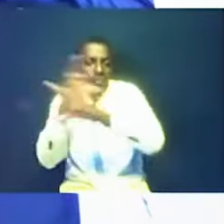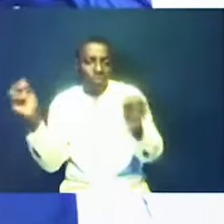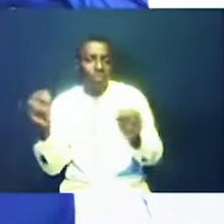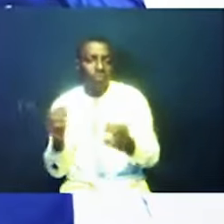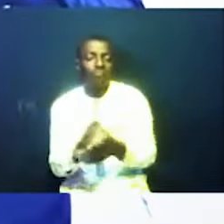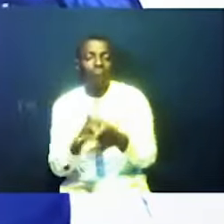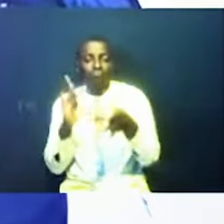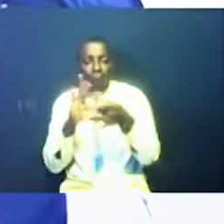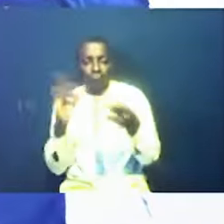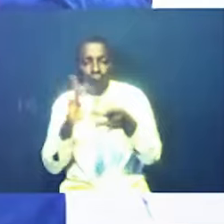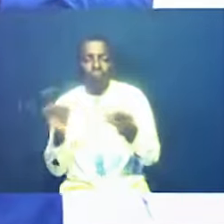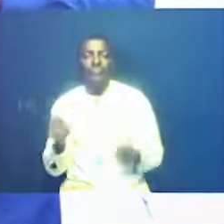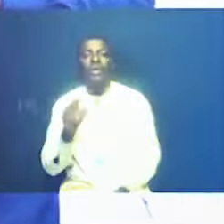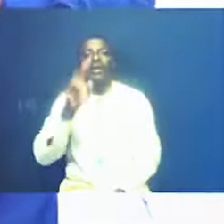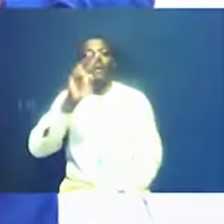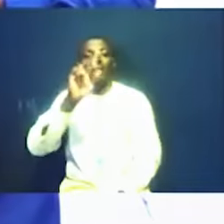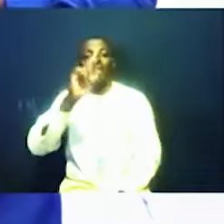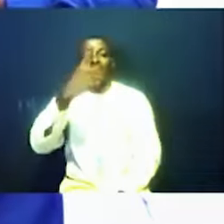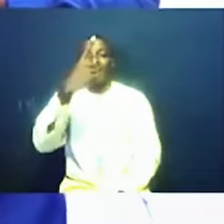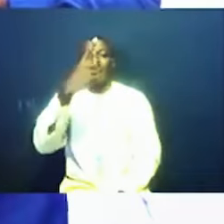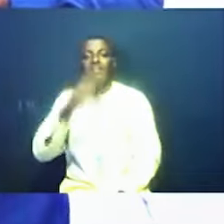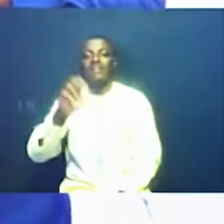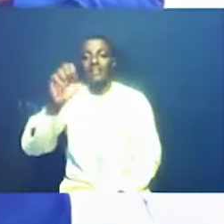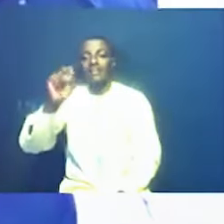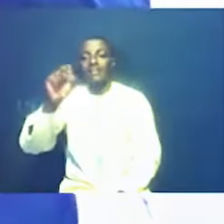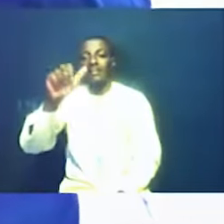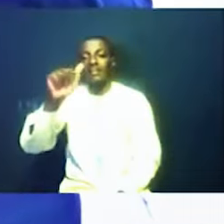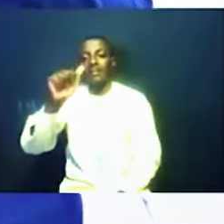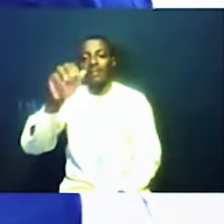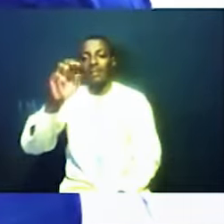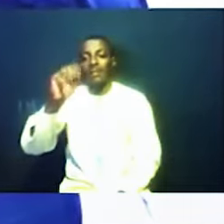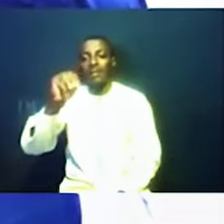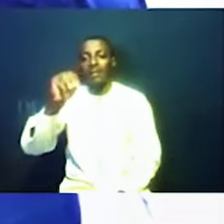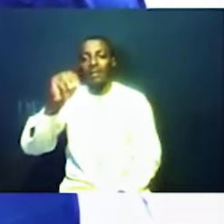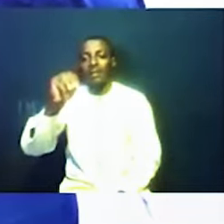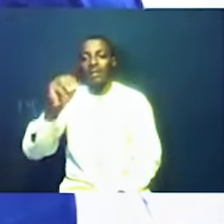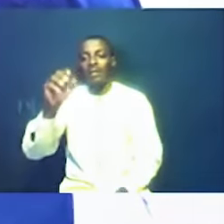1 Samuel chapter 2. From